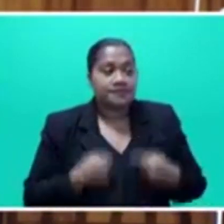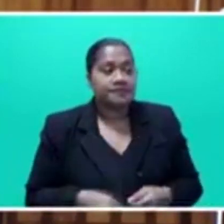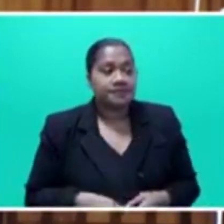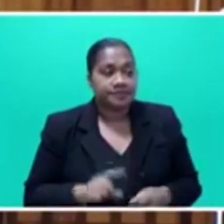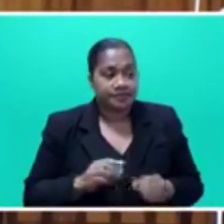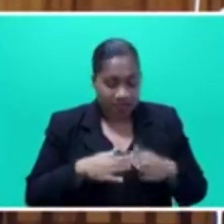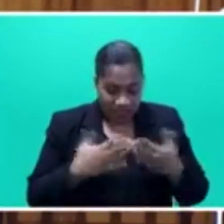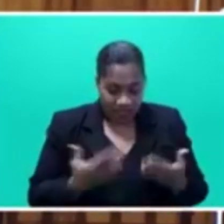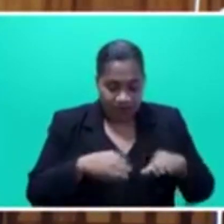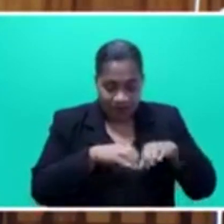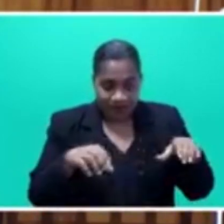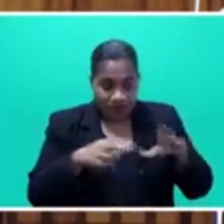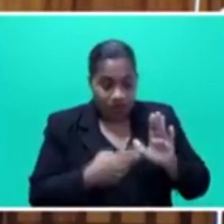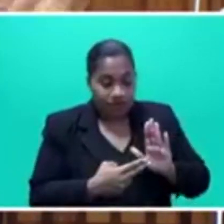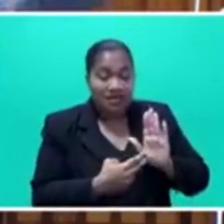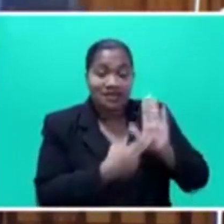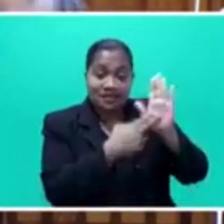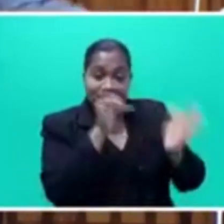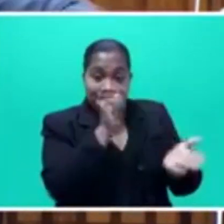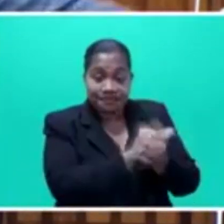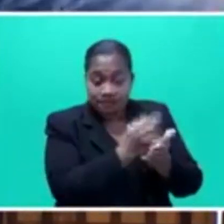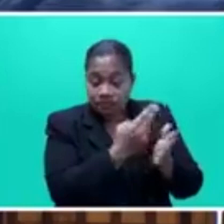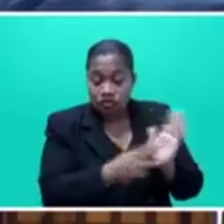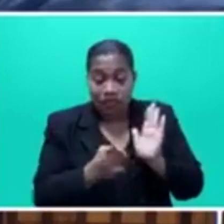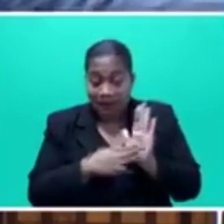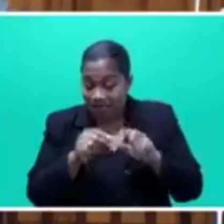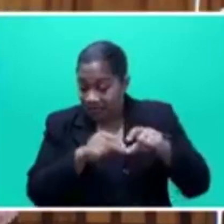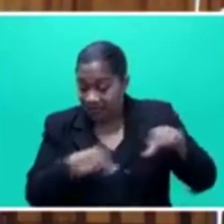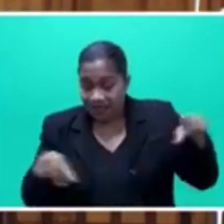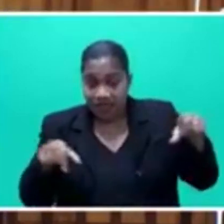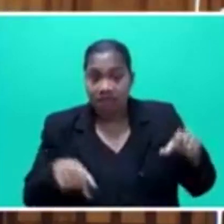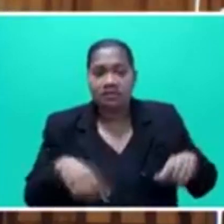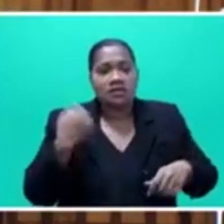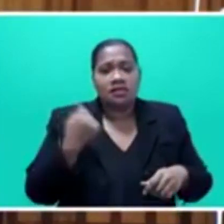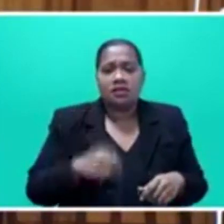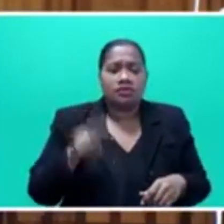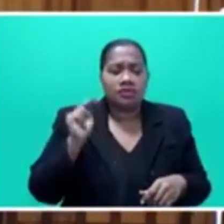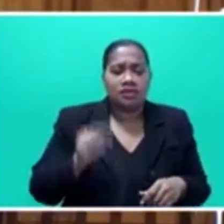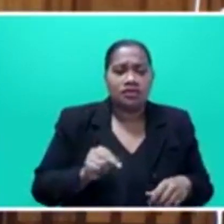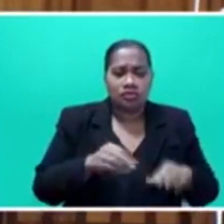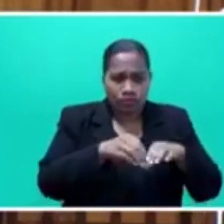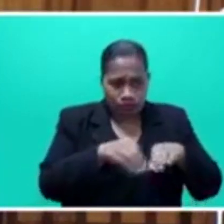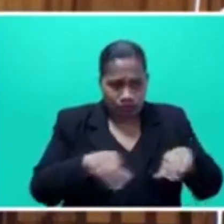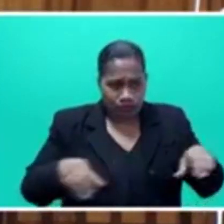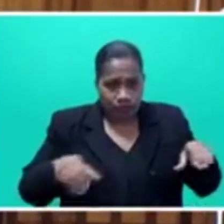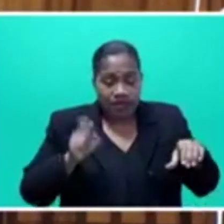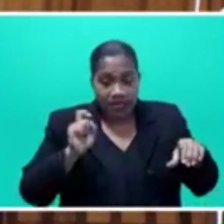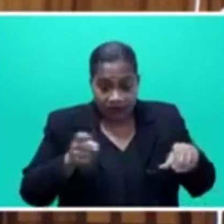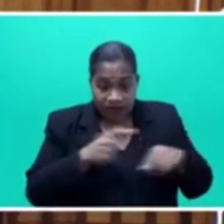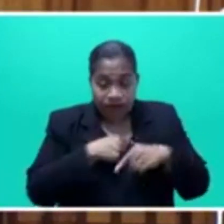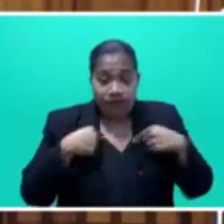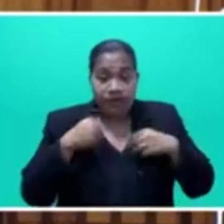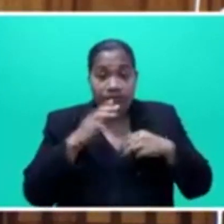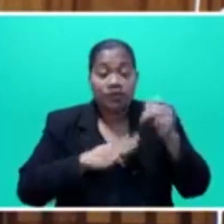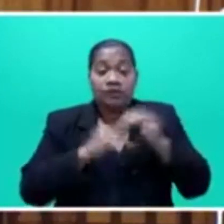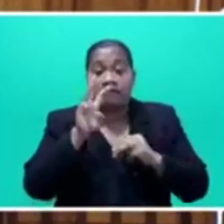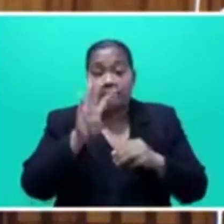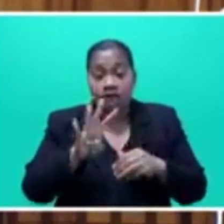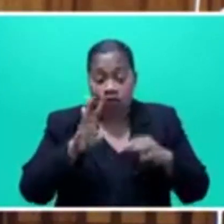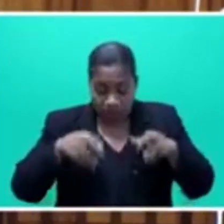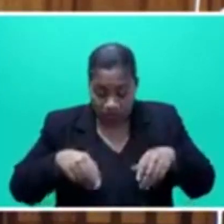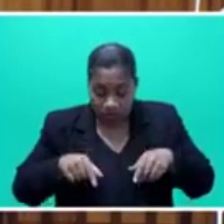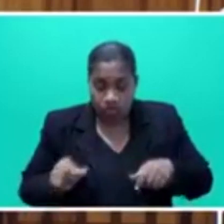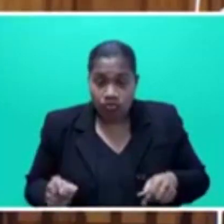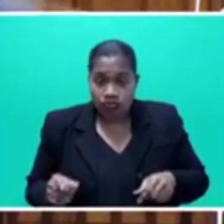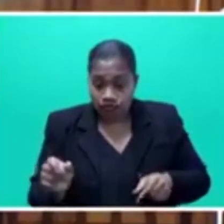Nandi Airport to Matintar, they don't have to put the cable underground. If we are building a 4-lane road now, which will